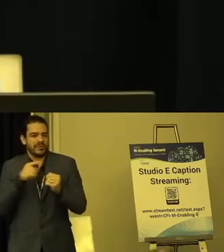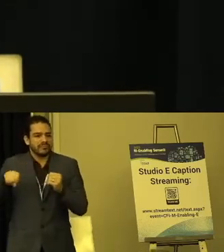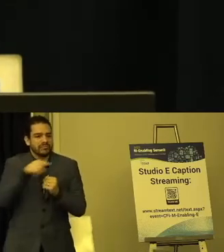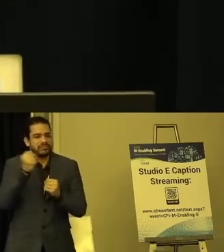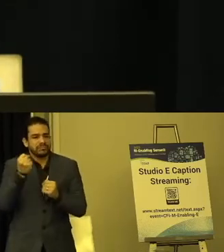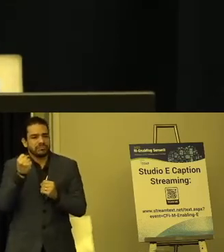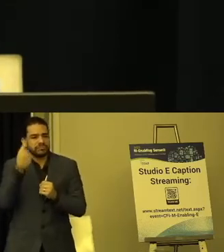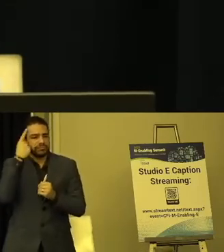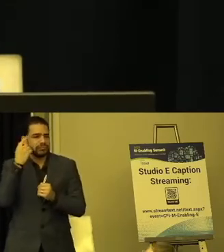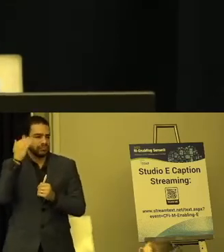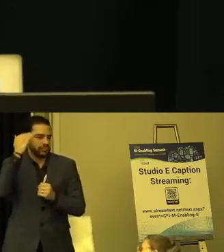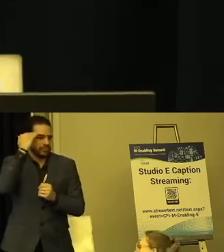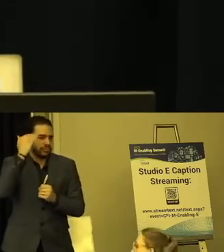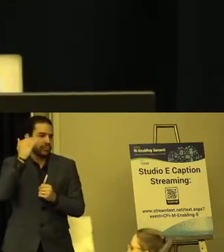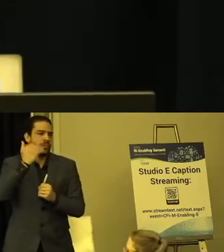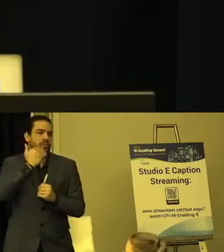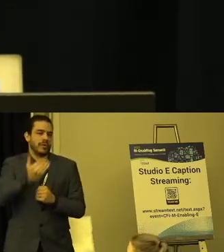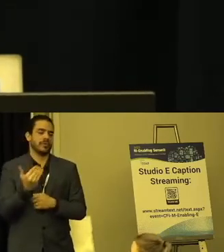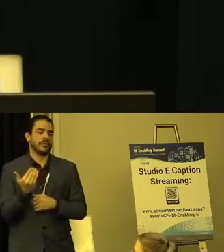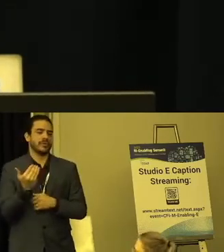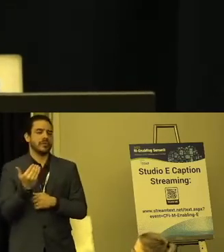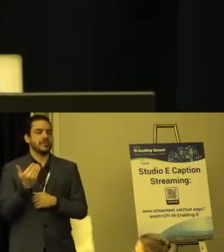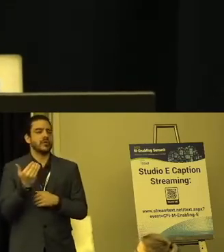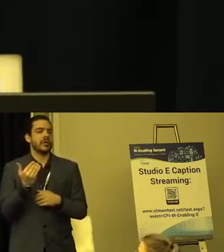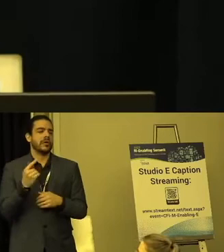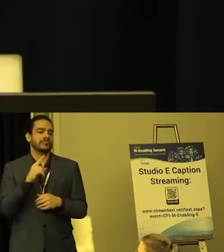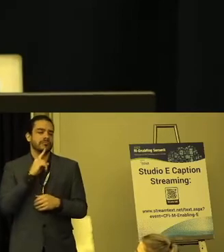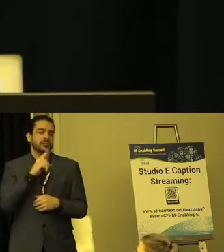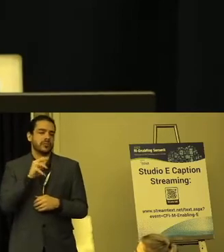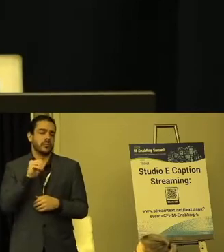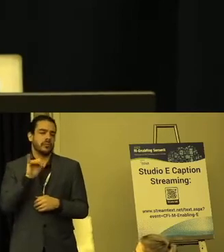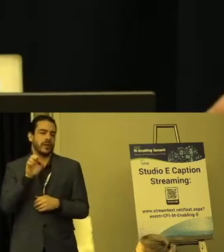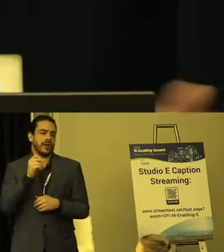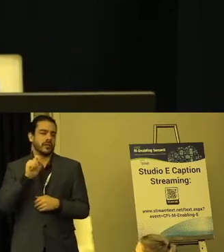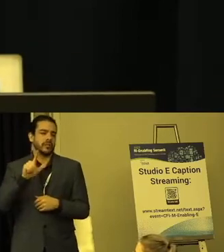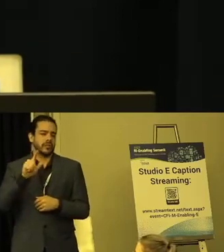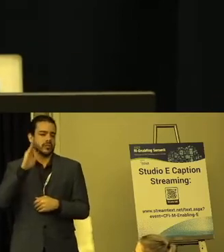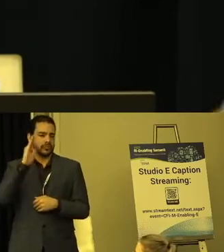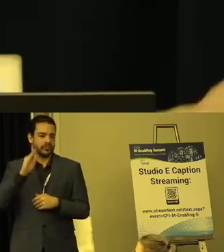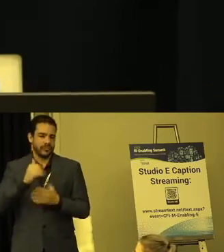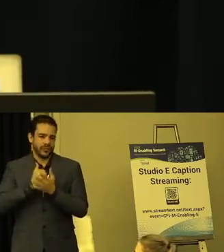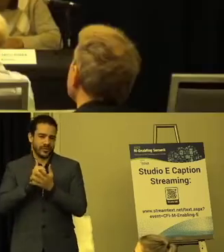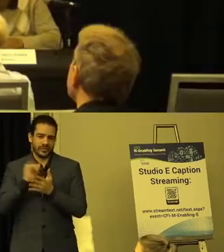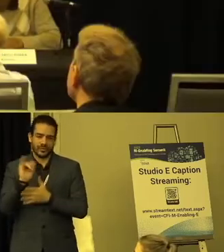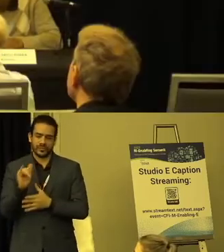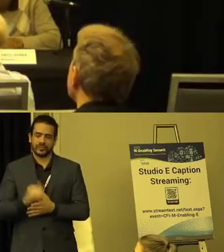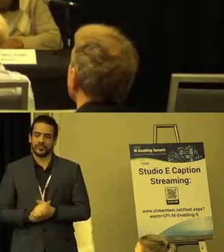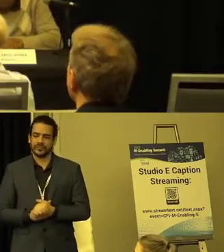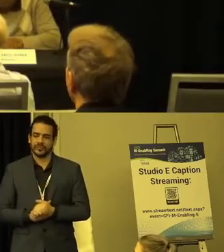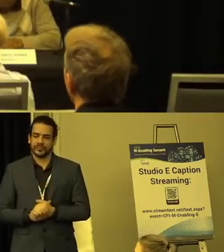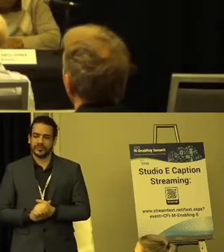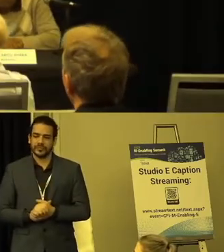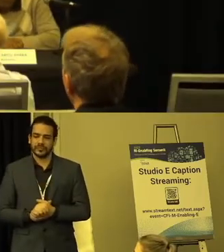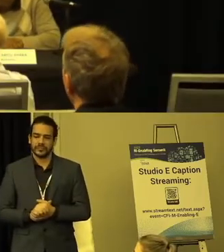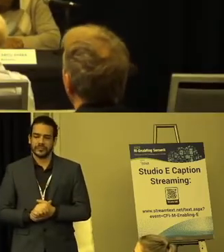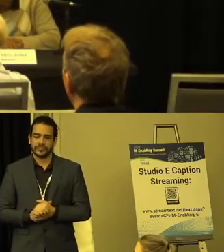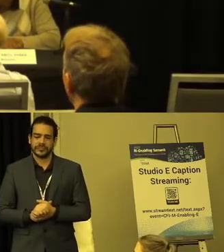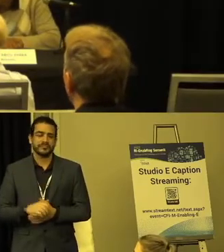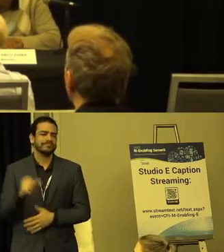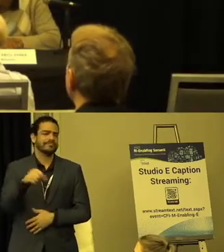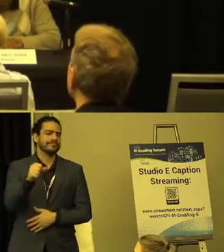helping in that communication transition as well. So does that, oh, sorry, go ahead. I